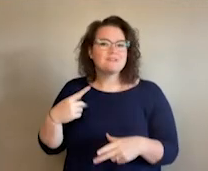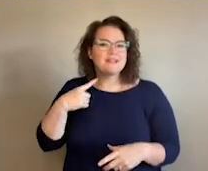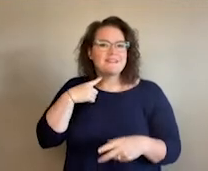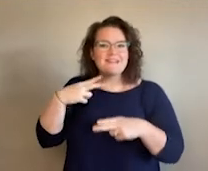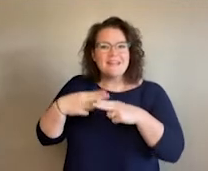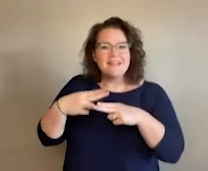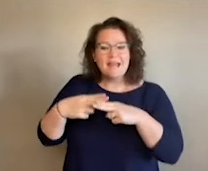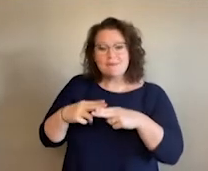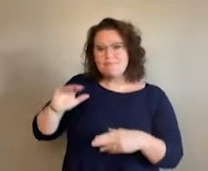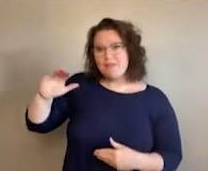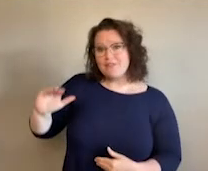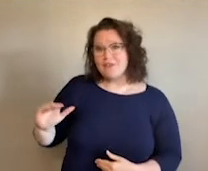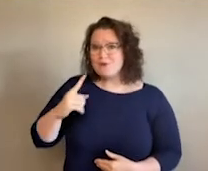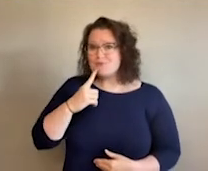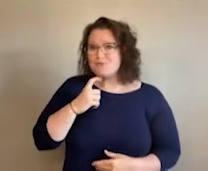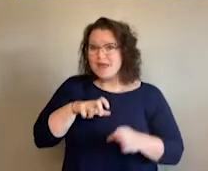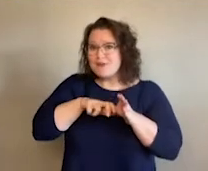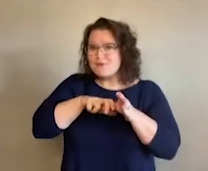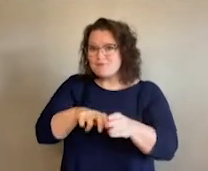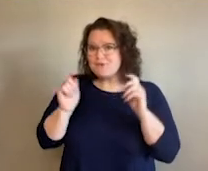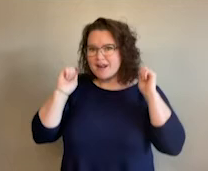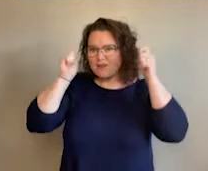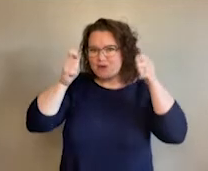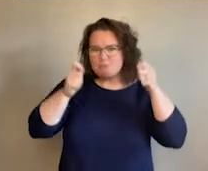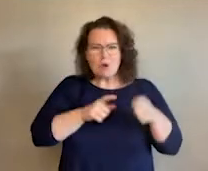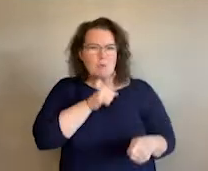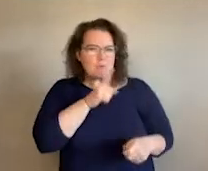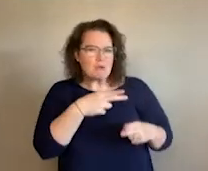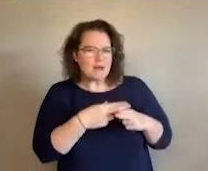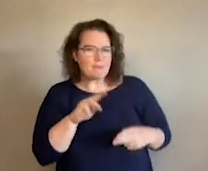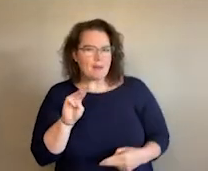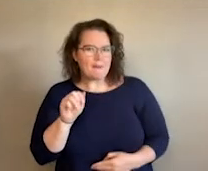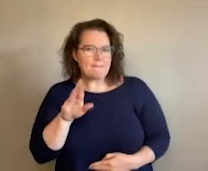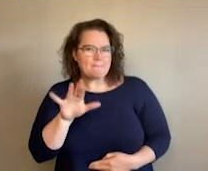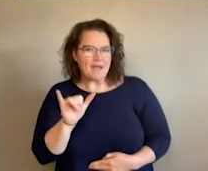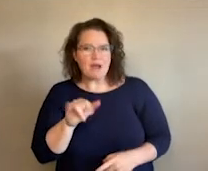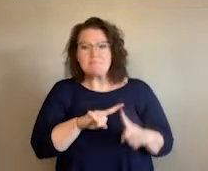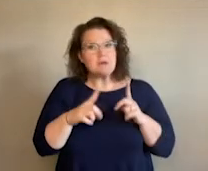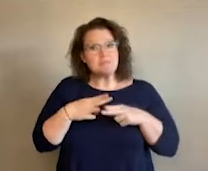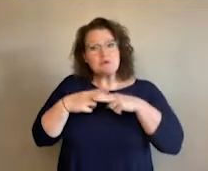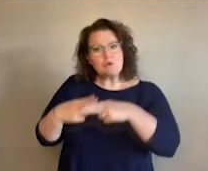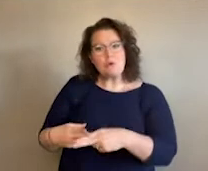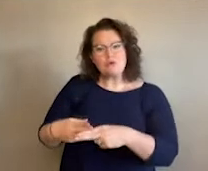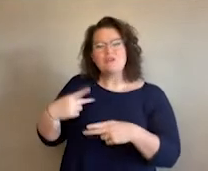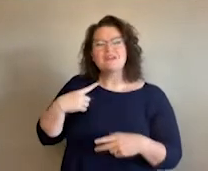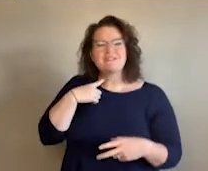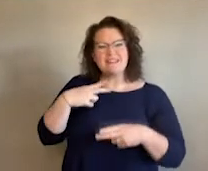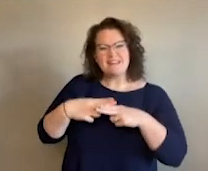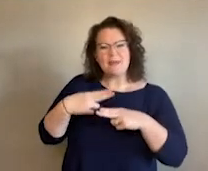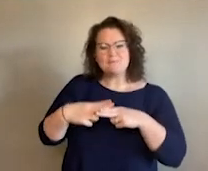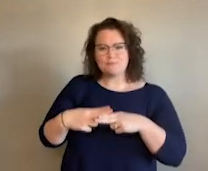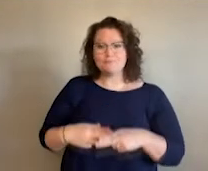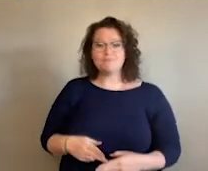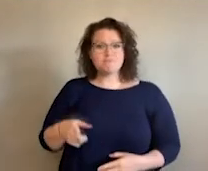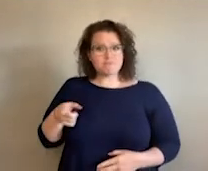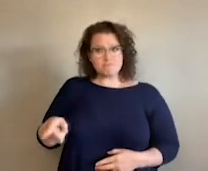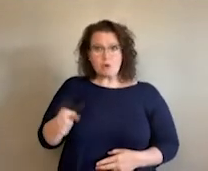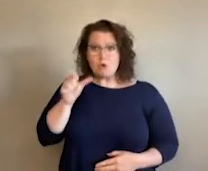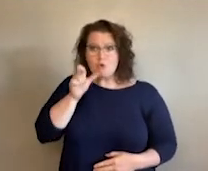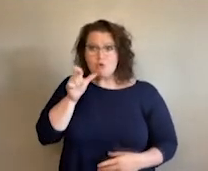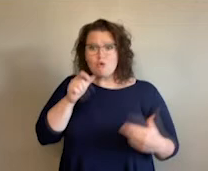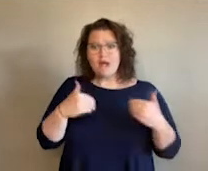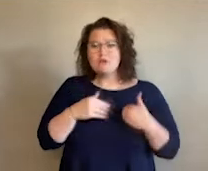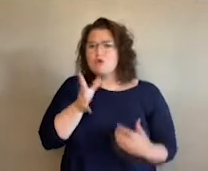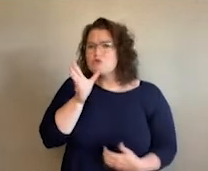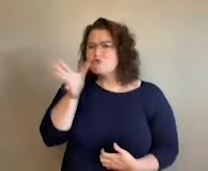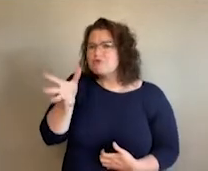Hood instead of Mary, as she had been christened. Little Red Riding Hood had a grandmother who was so old that sometimes she lay in bed all